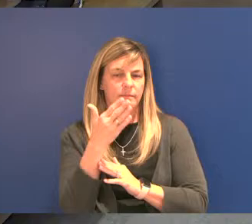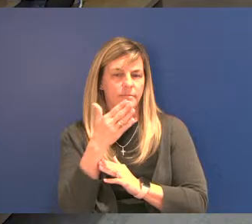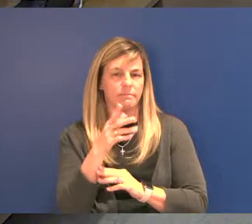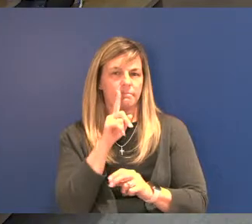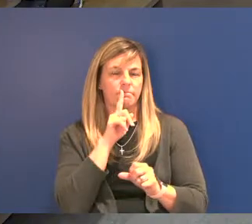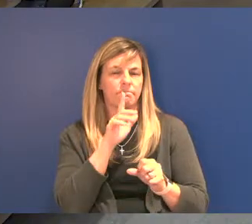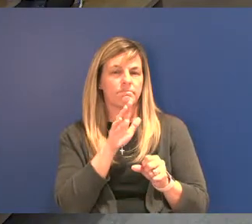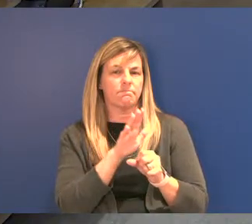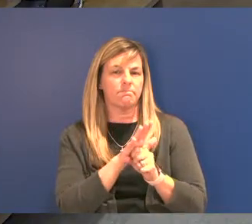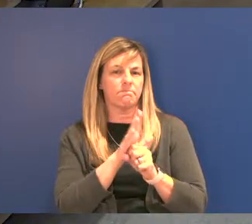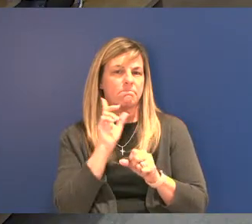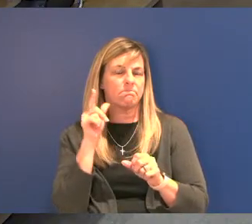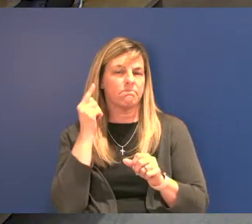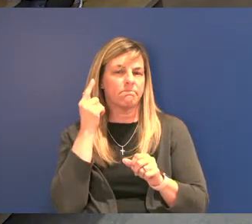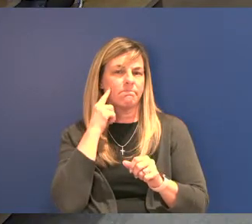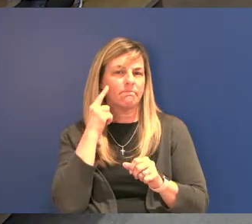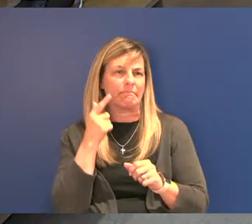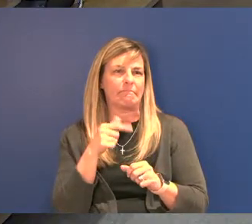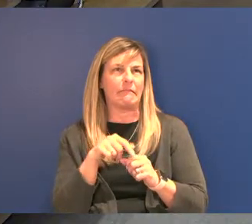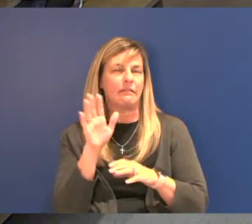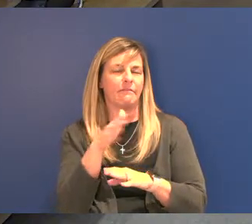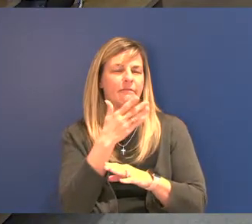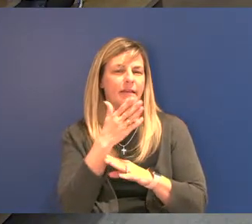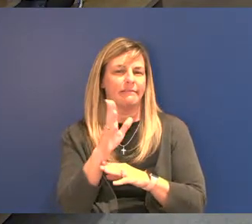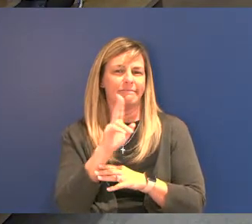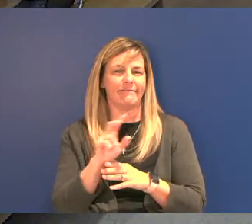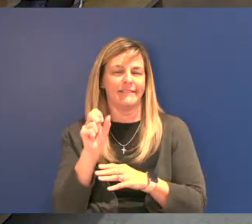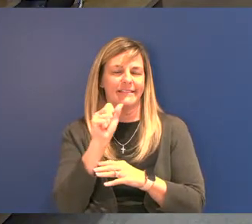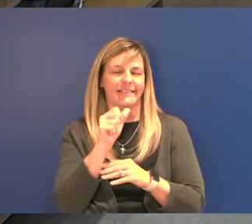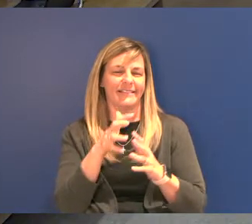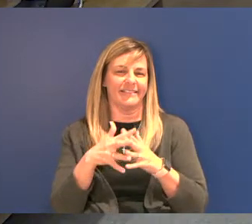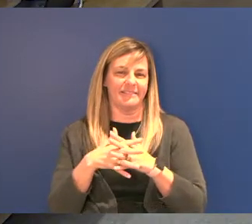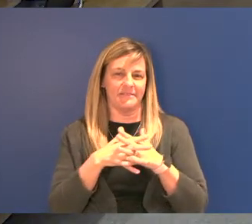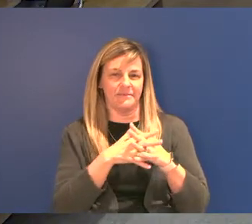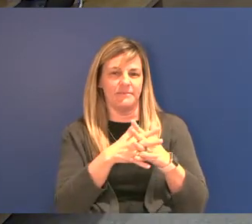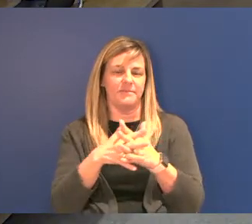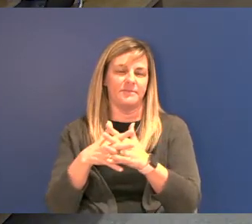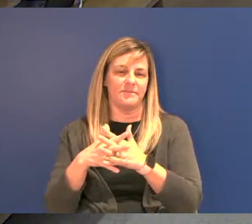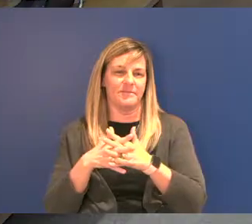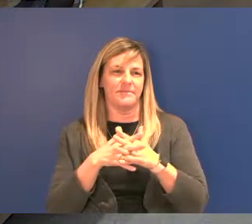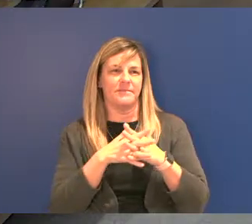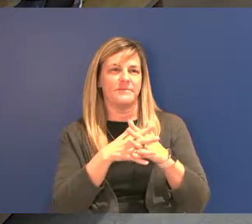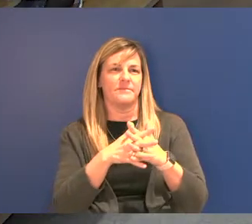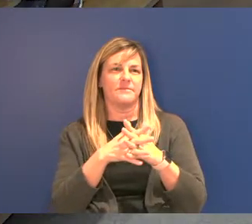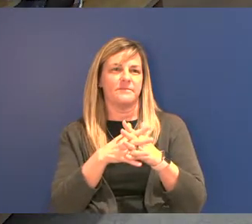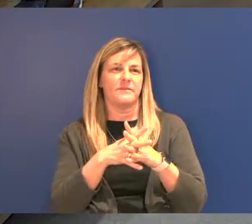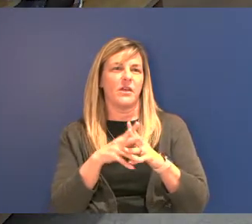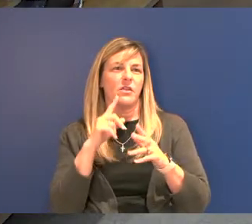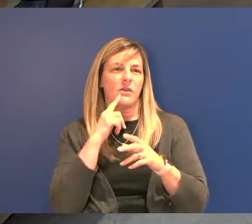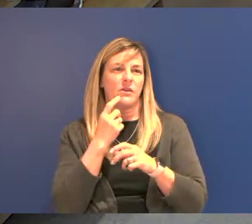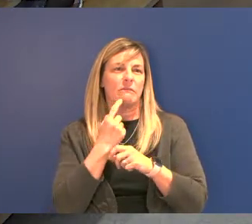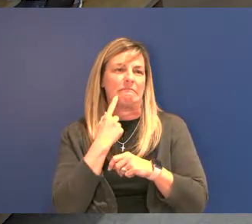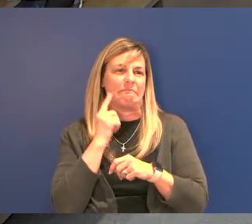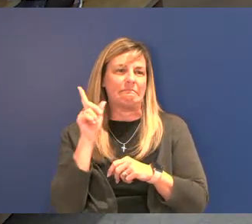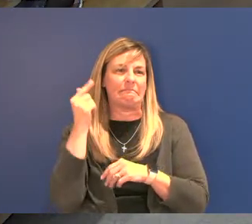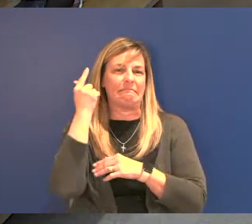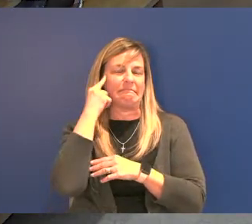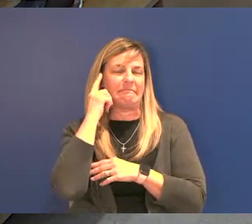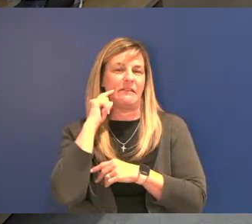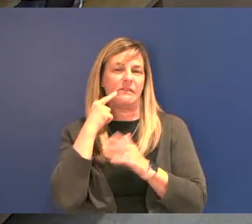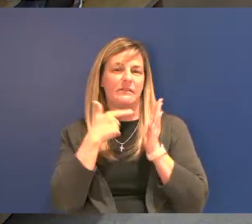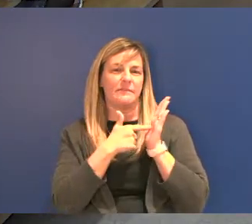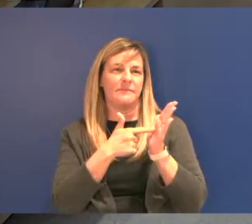I pledge allegiance to the flag of the United States of America and to the republic for which it